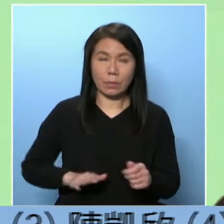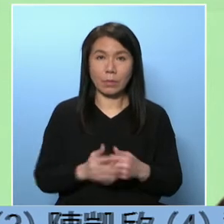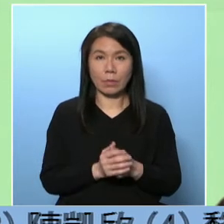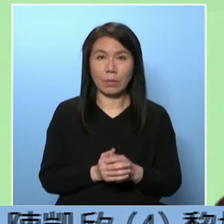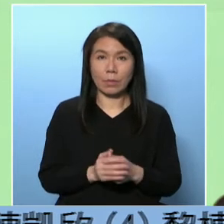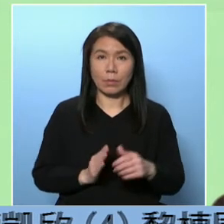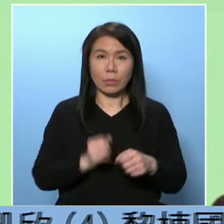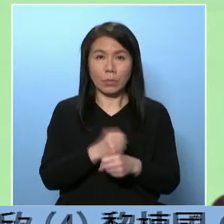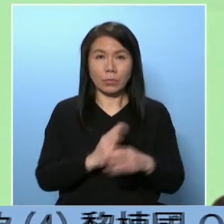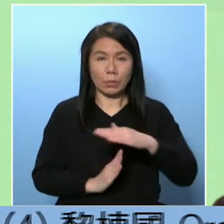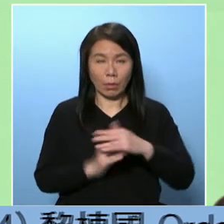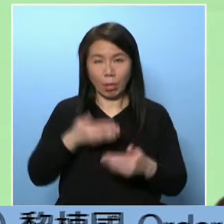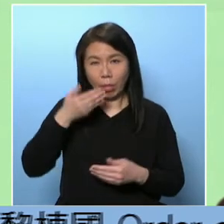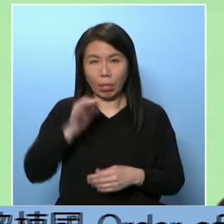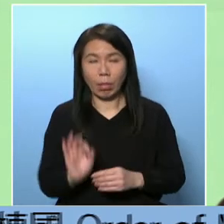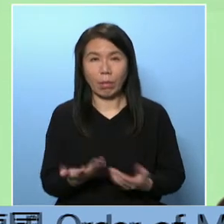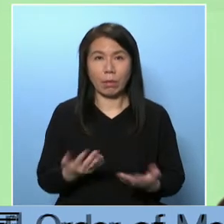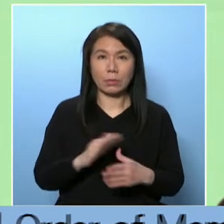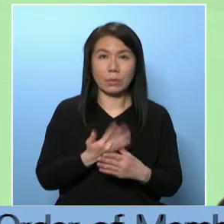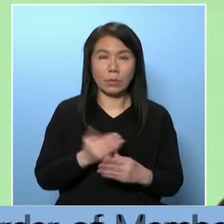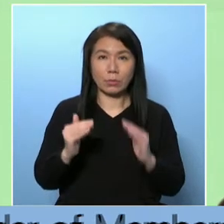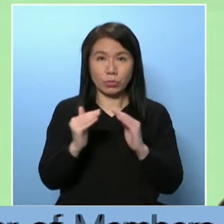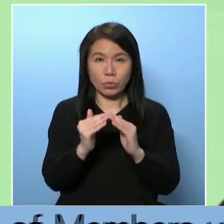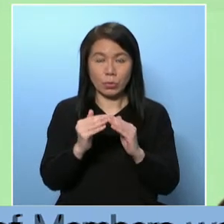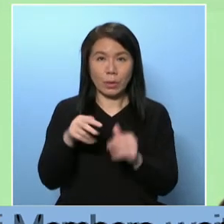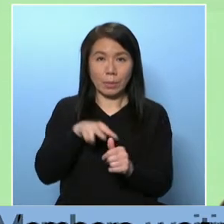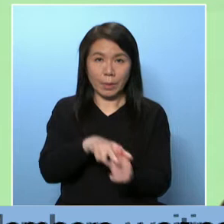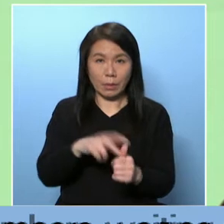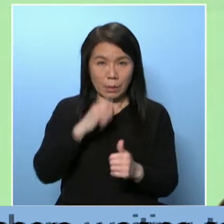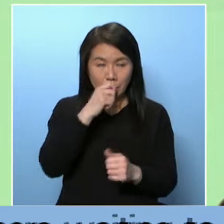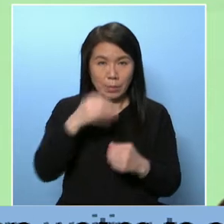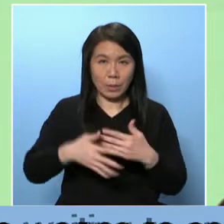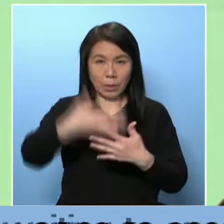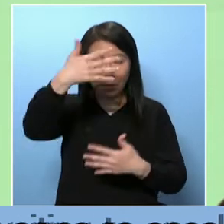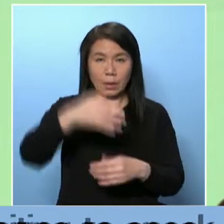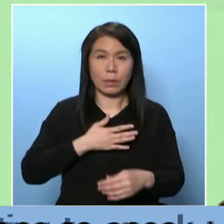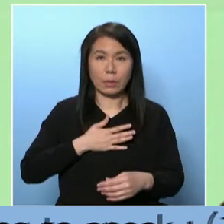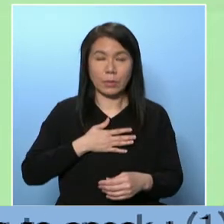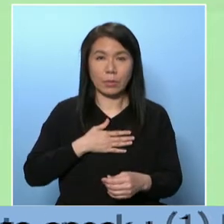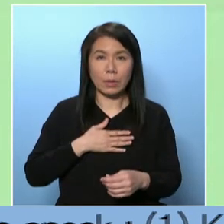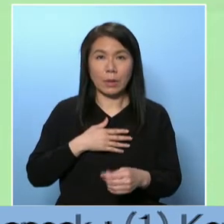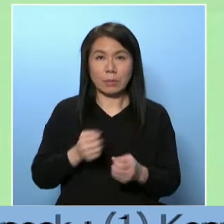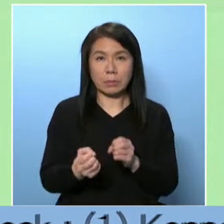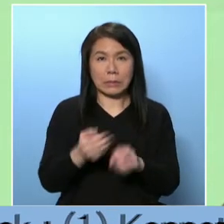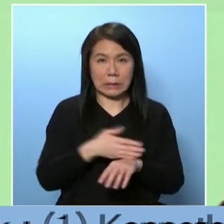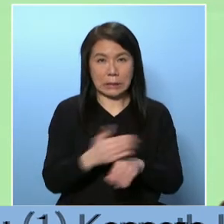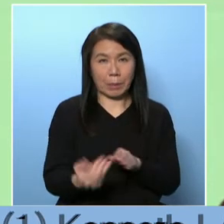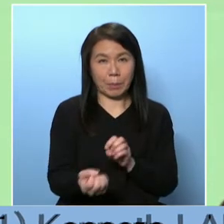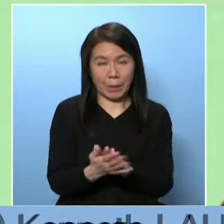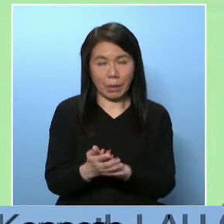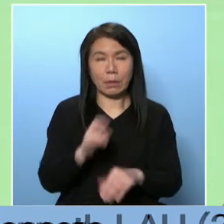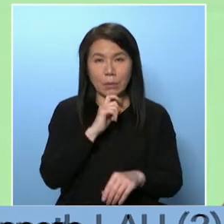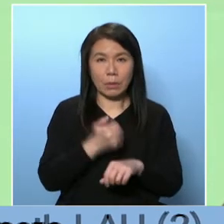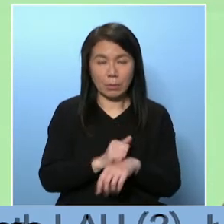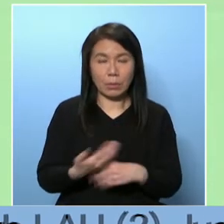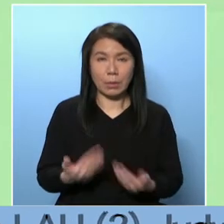were affected by the epidemic and their livelihood were destroyed, and some were living in the lockdown buildings and worried they would be infected sooner